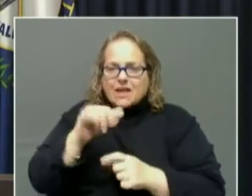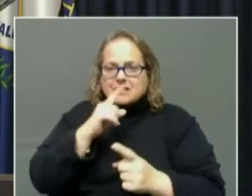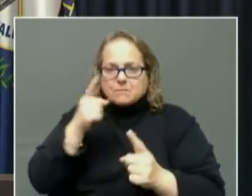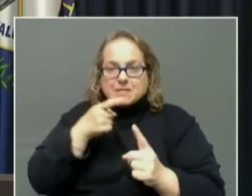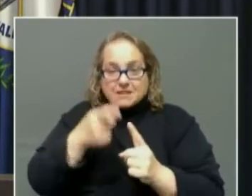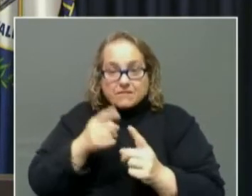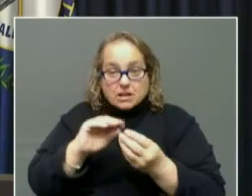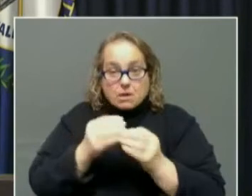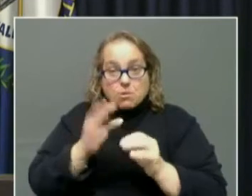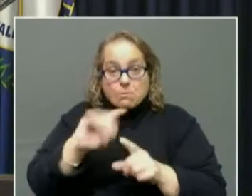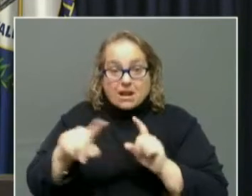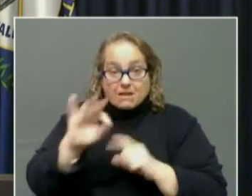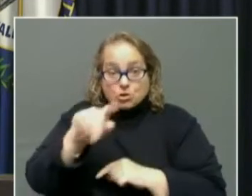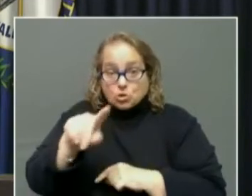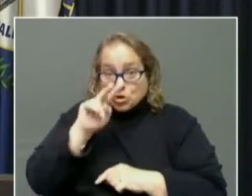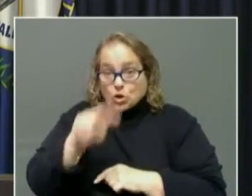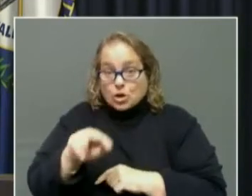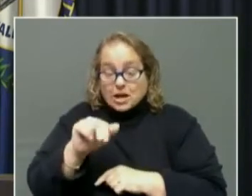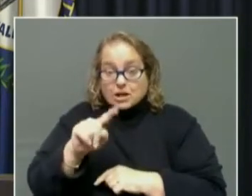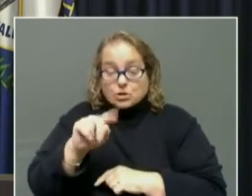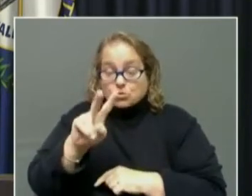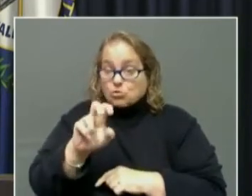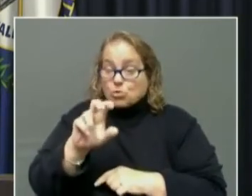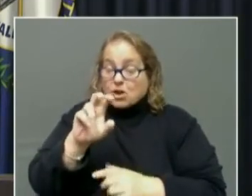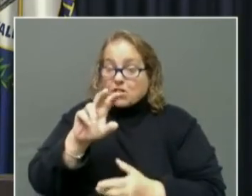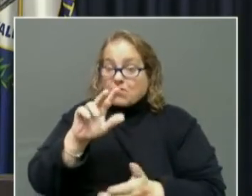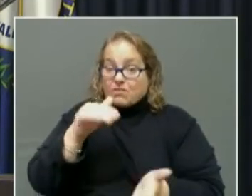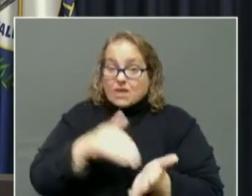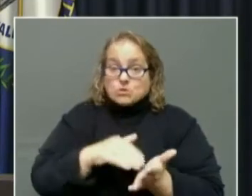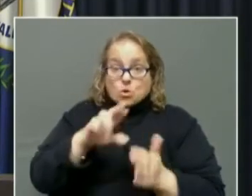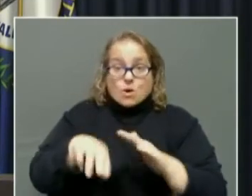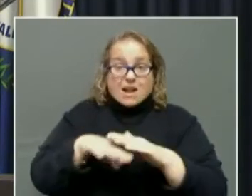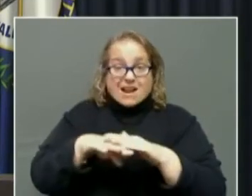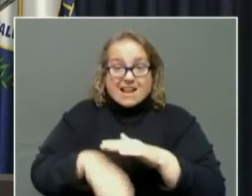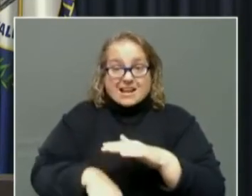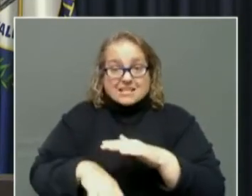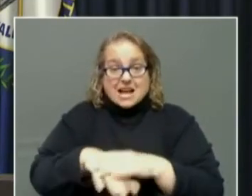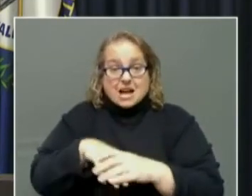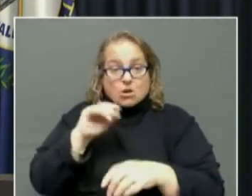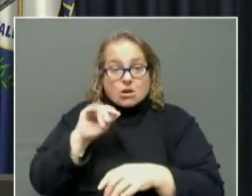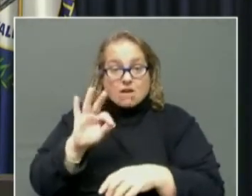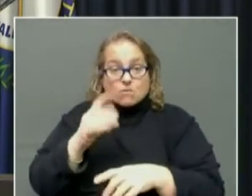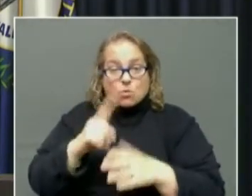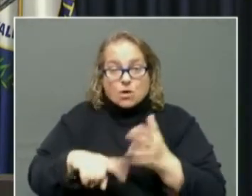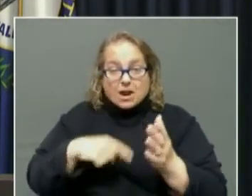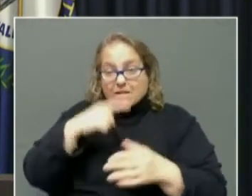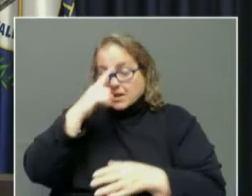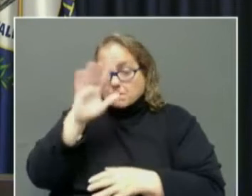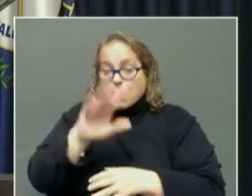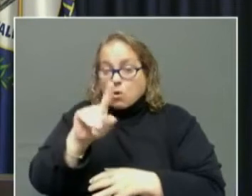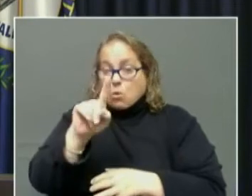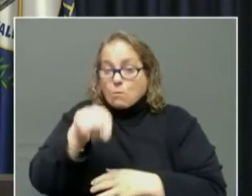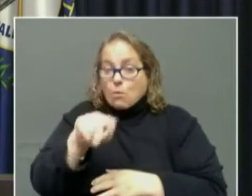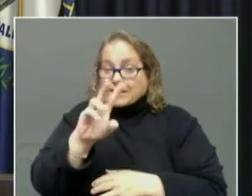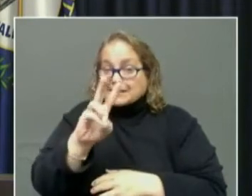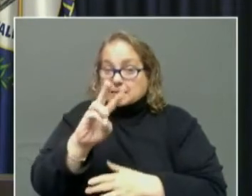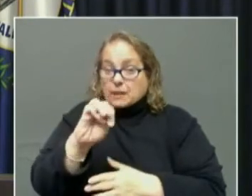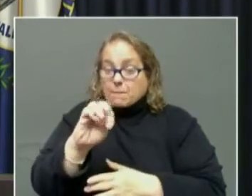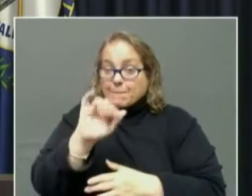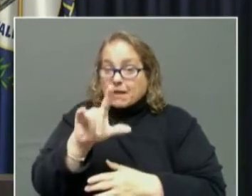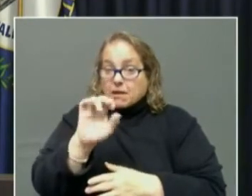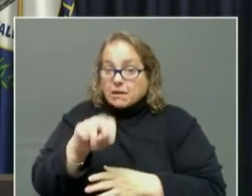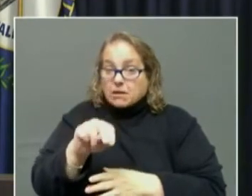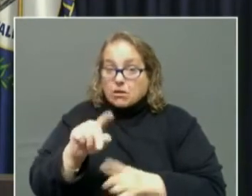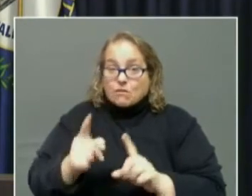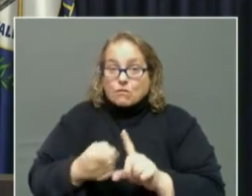look at 200,000 or less out of what I think is about 1.6 million first doses that have